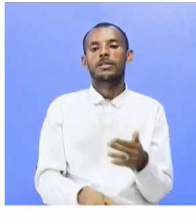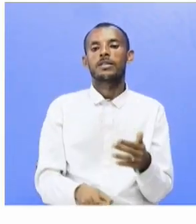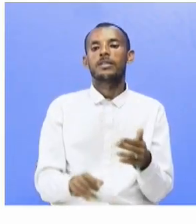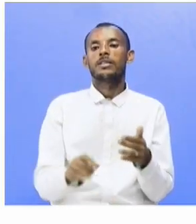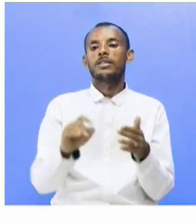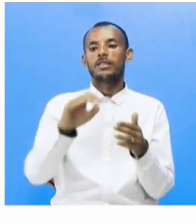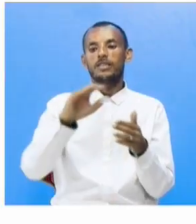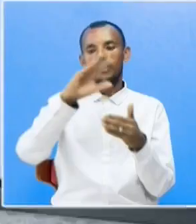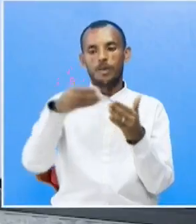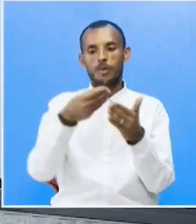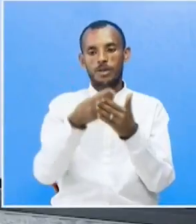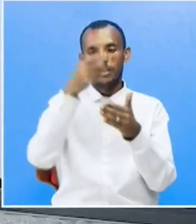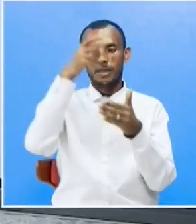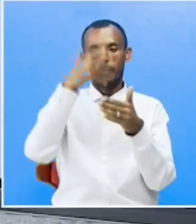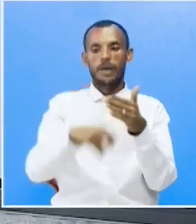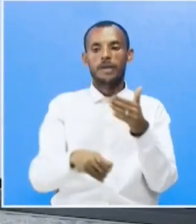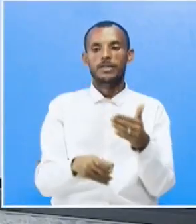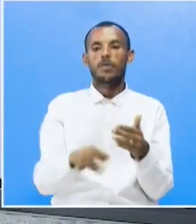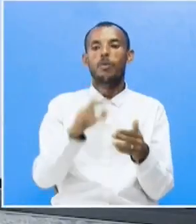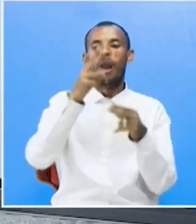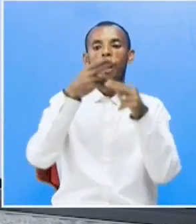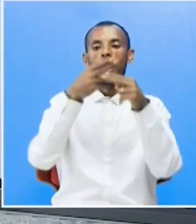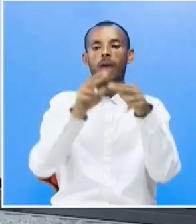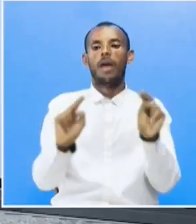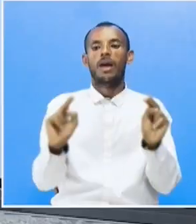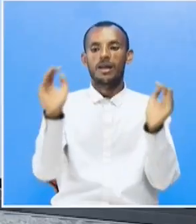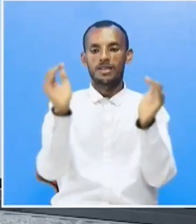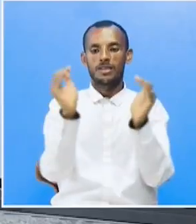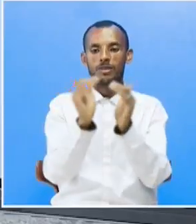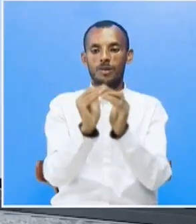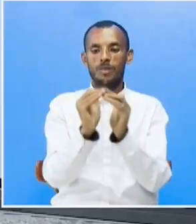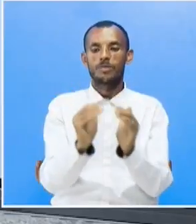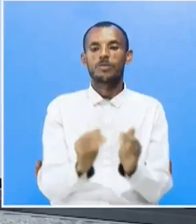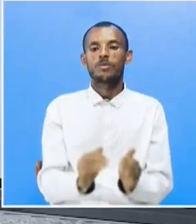of one egg is, it is